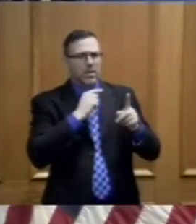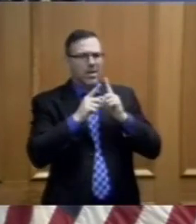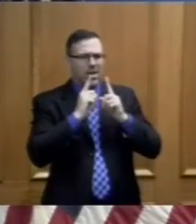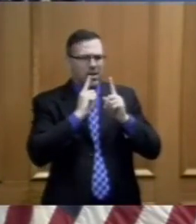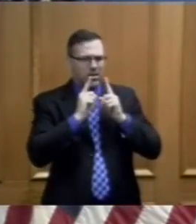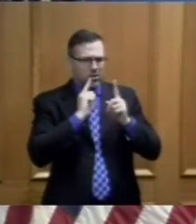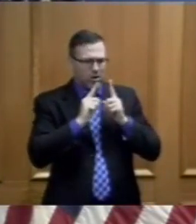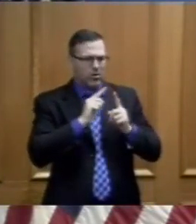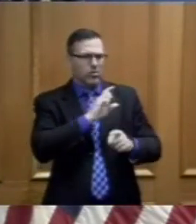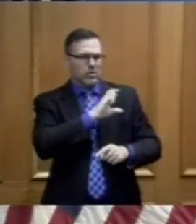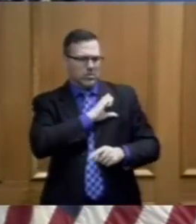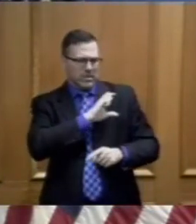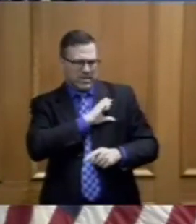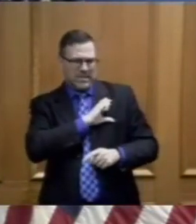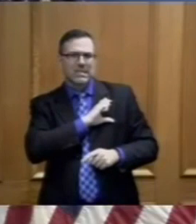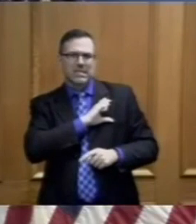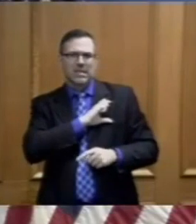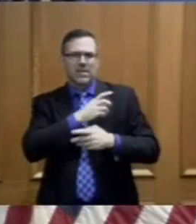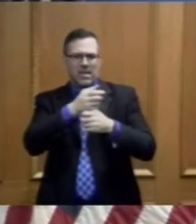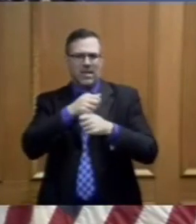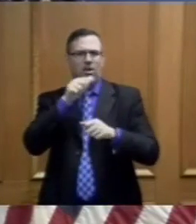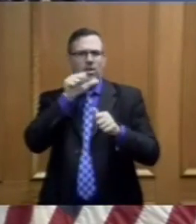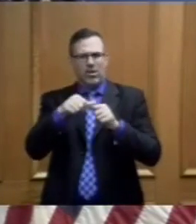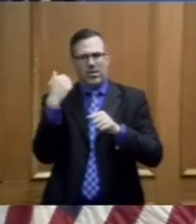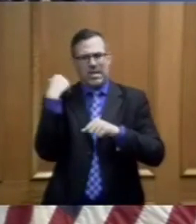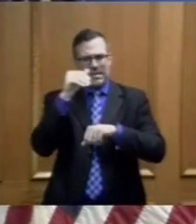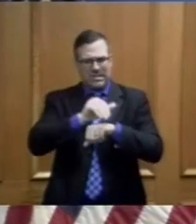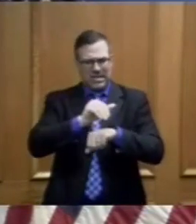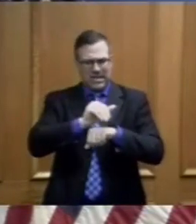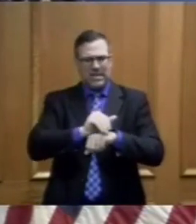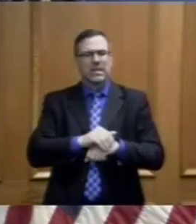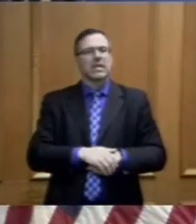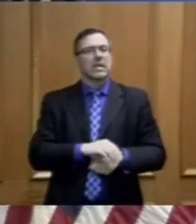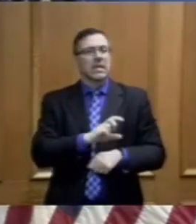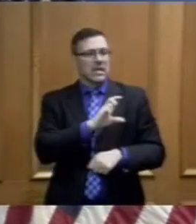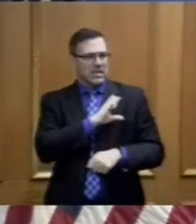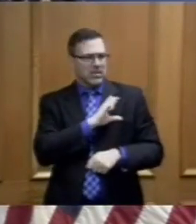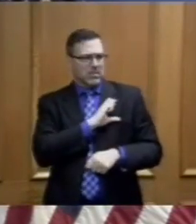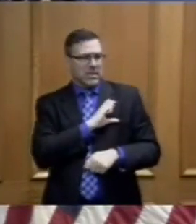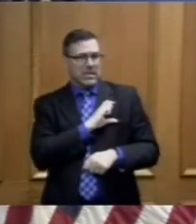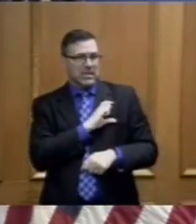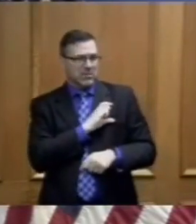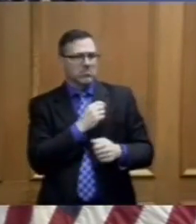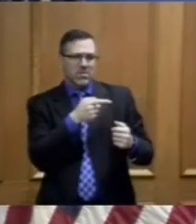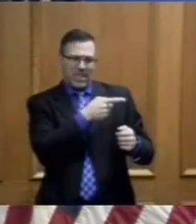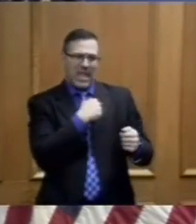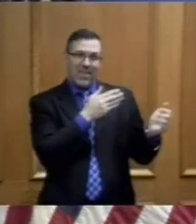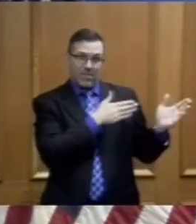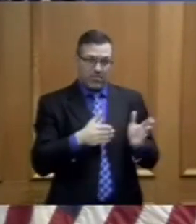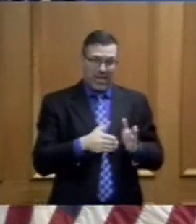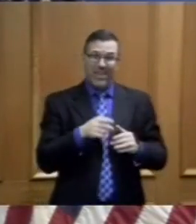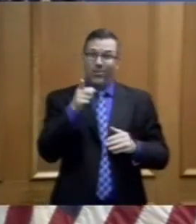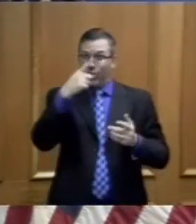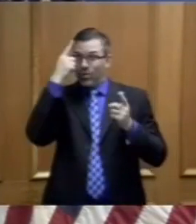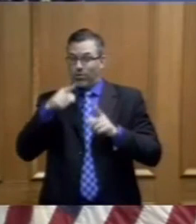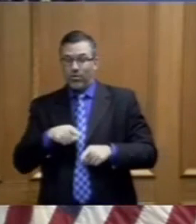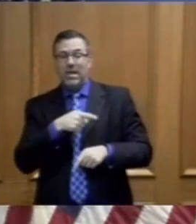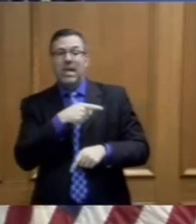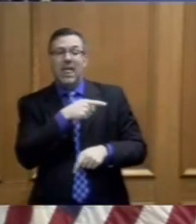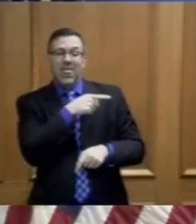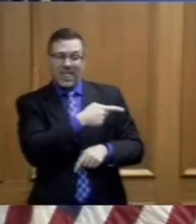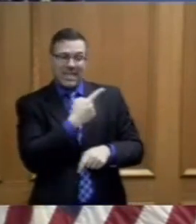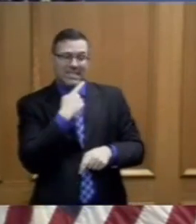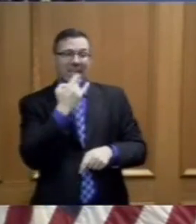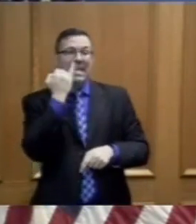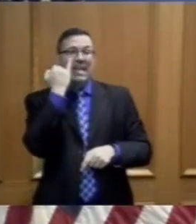police chiefs that got your letter last night, and they kind of have a game plan, and I want to know if you're on the same page with them. They're saying if there are those who are violating the